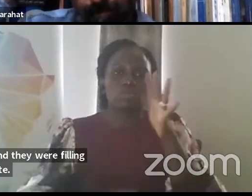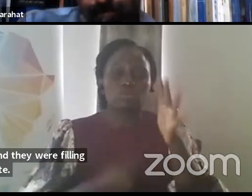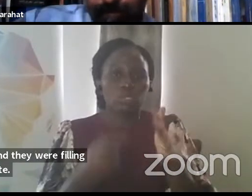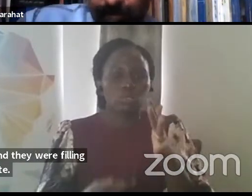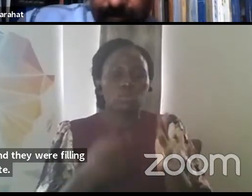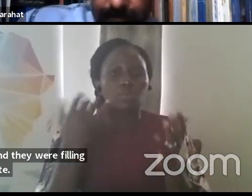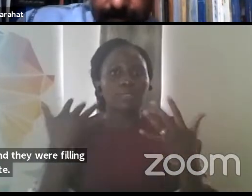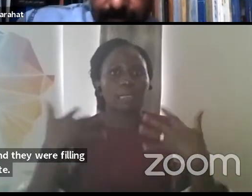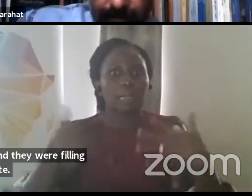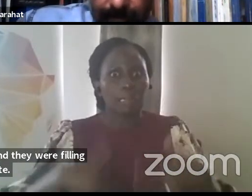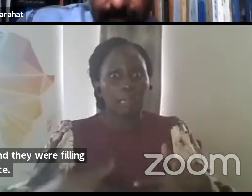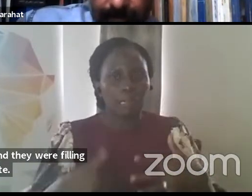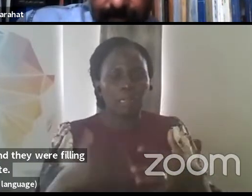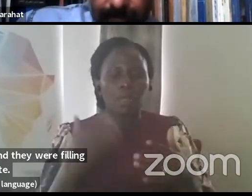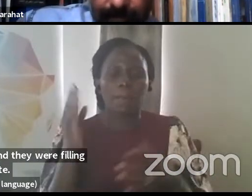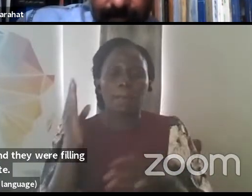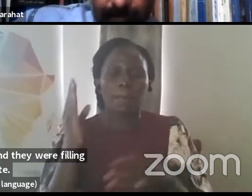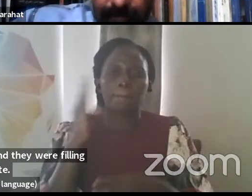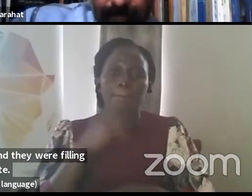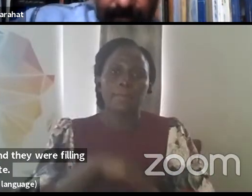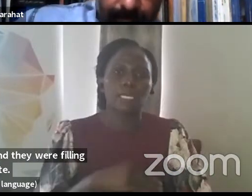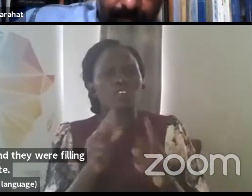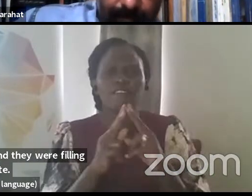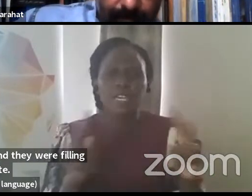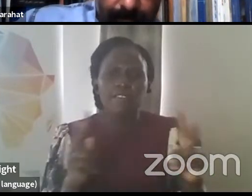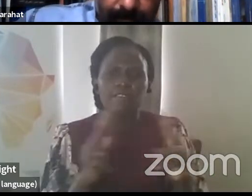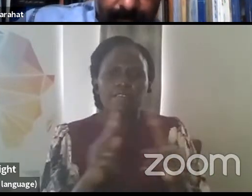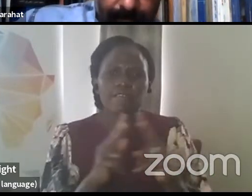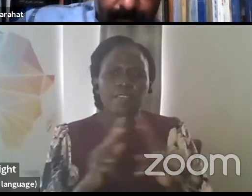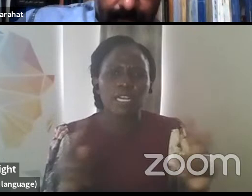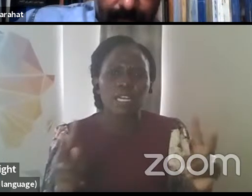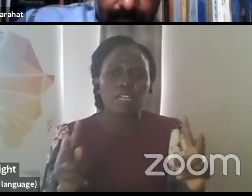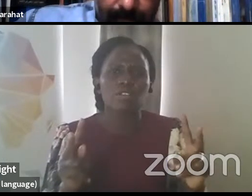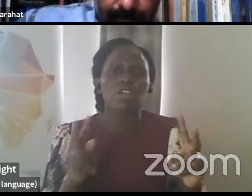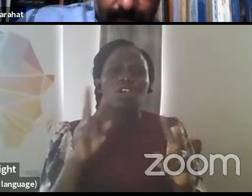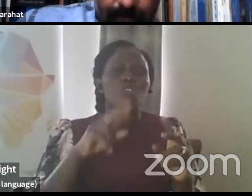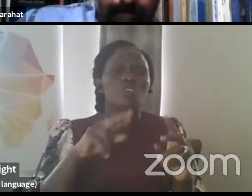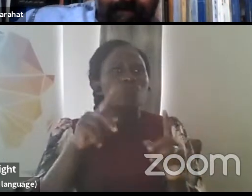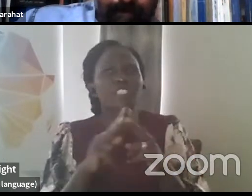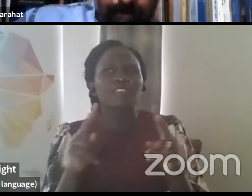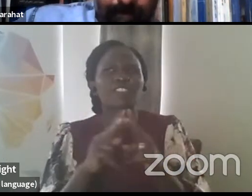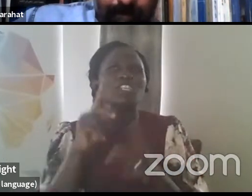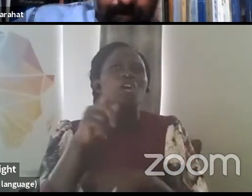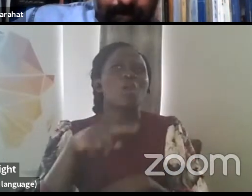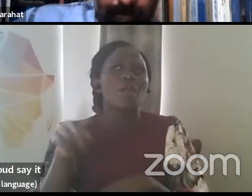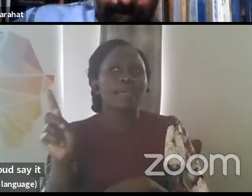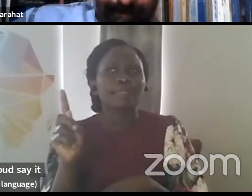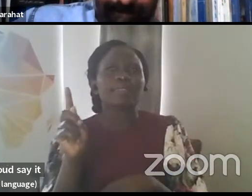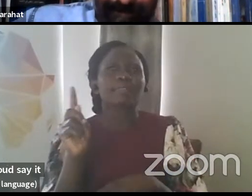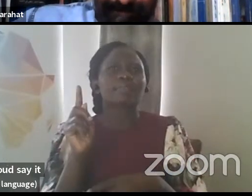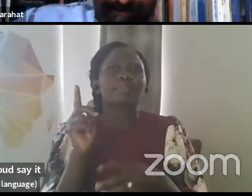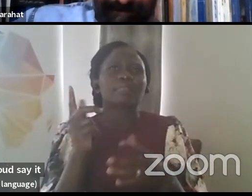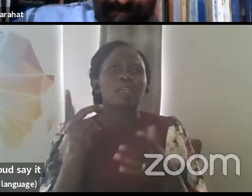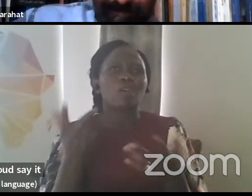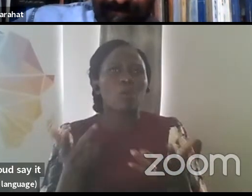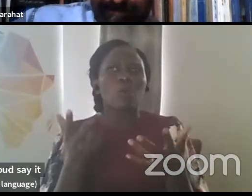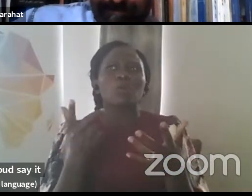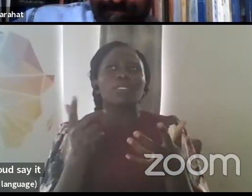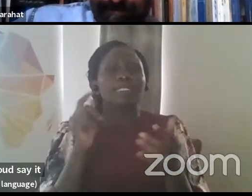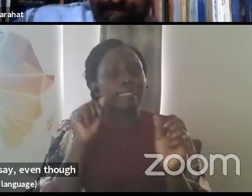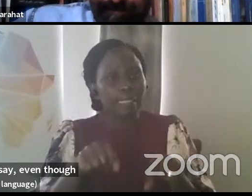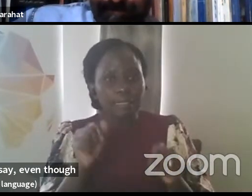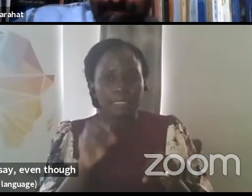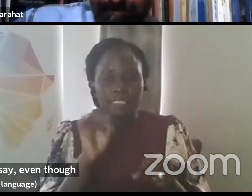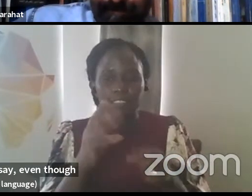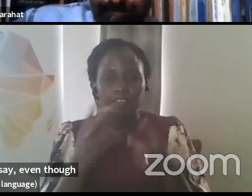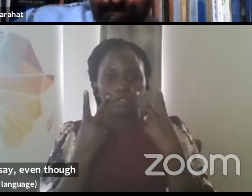So it's not very, very bright, I would say, even though that, yes, if we compare